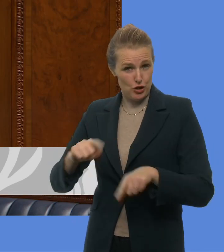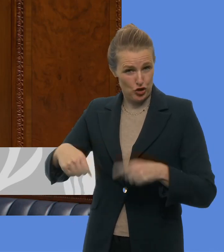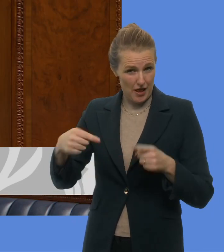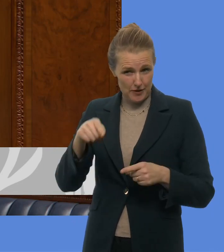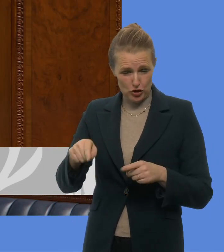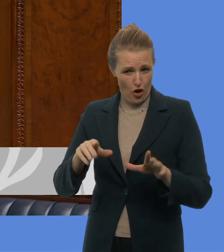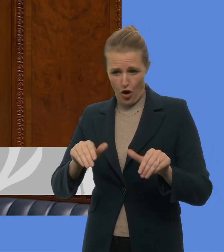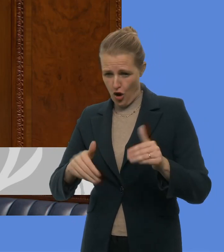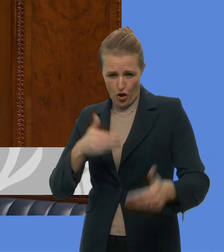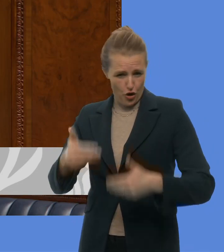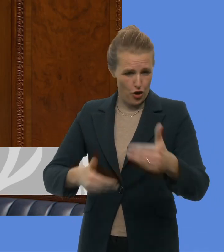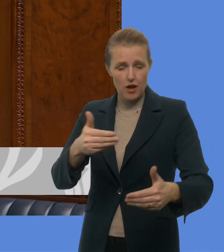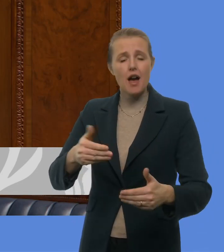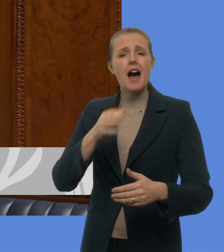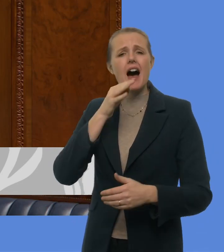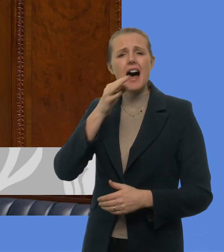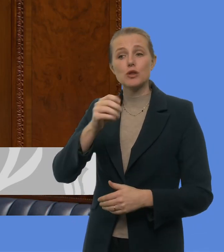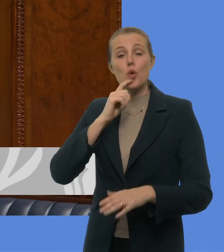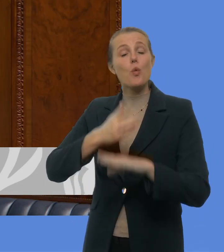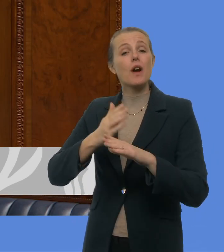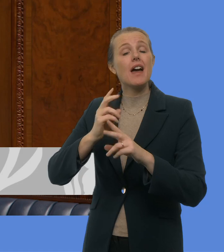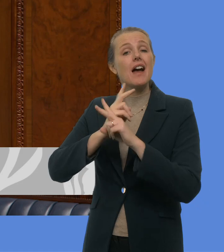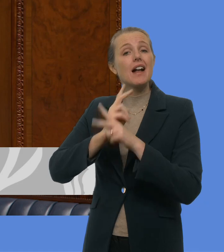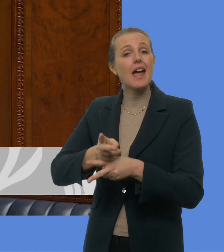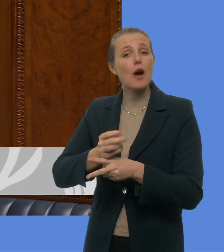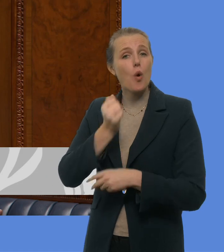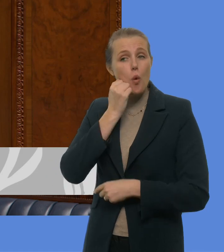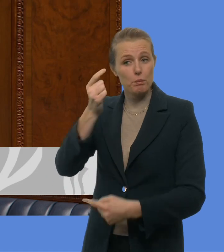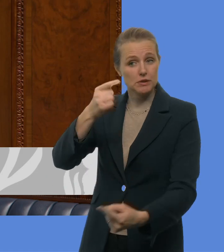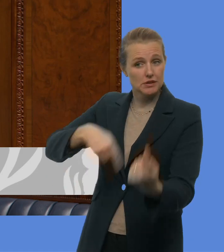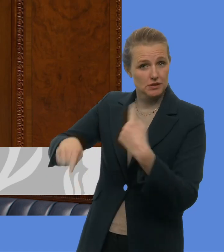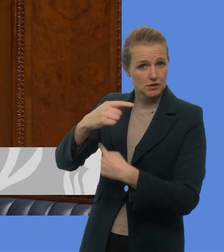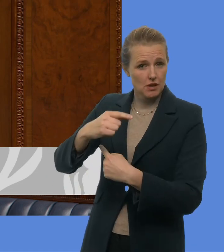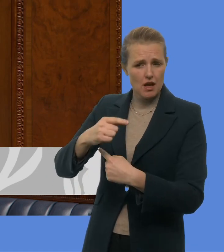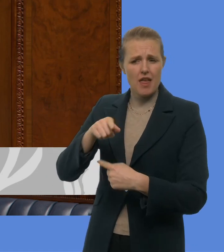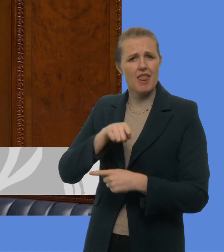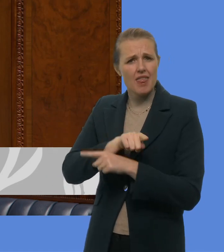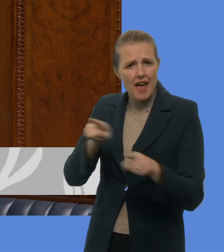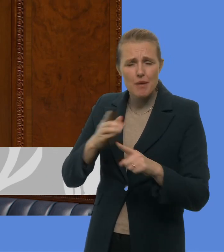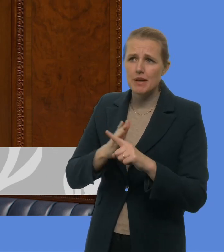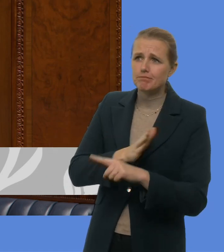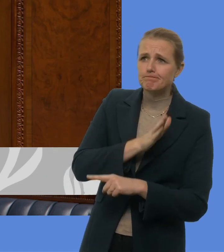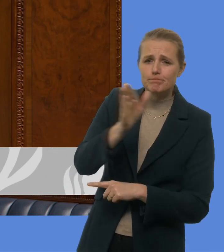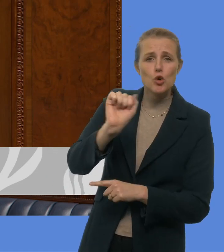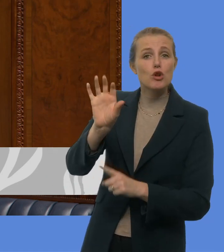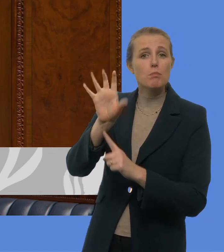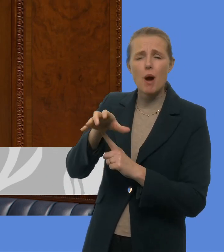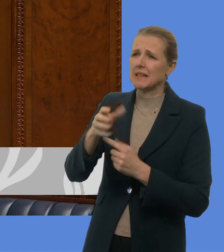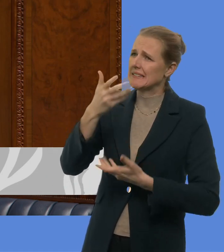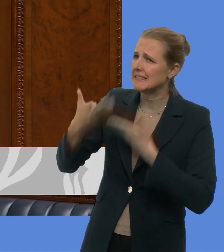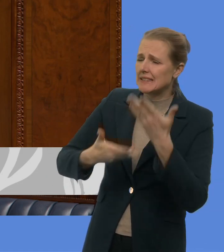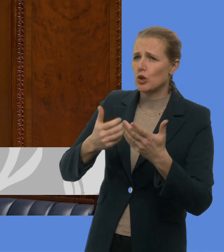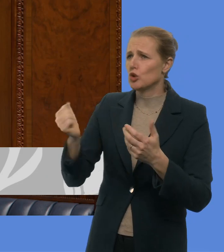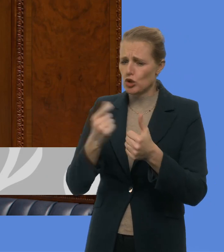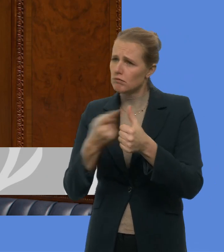What would you say to the frontline workers in our care homes who have come to your department with practical, logical and workable solutions, but who have said they